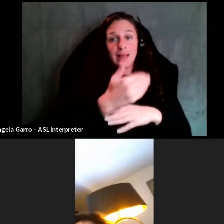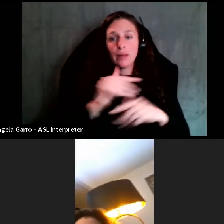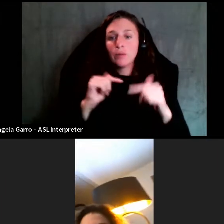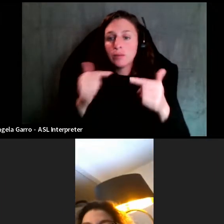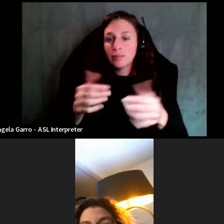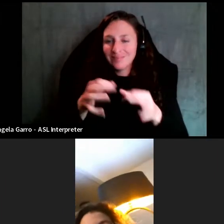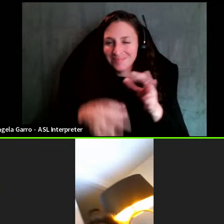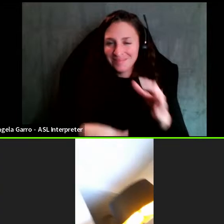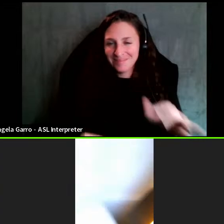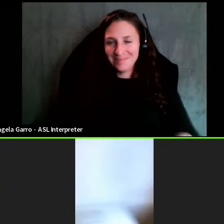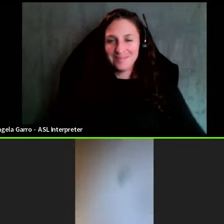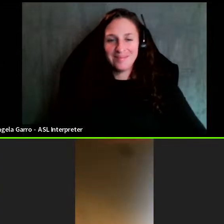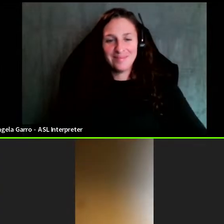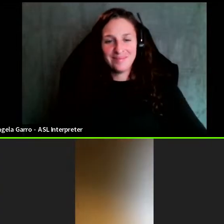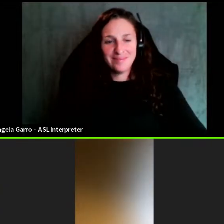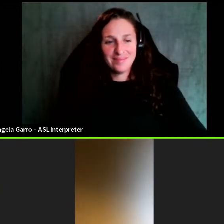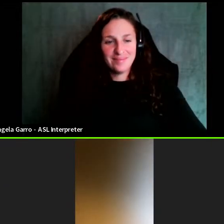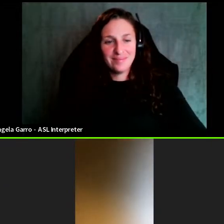Amina.